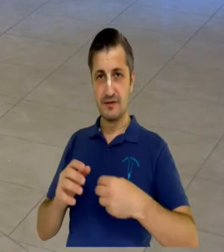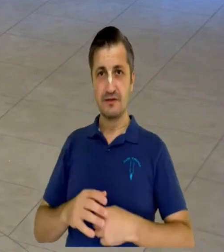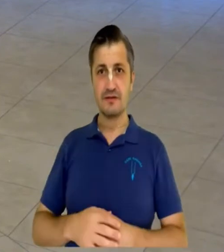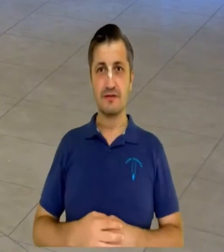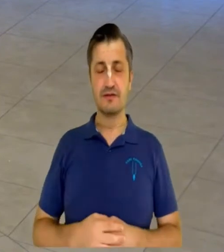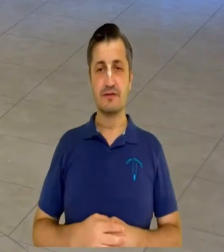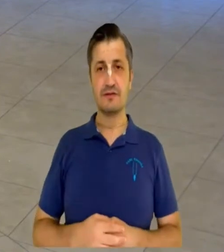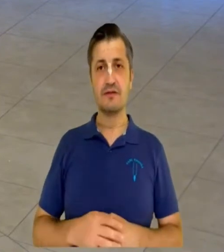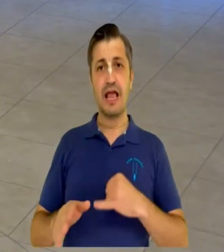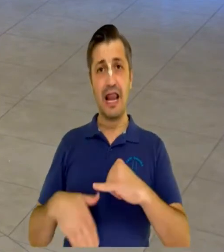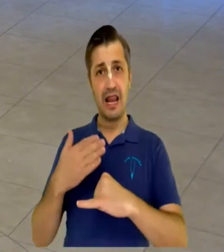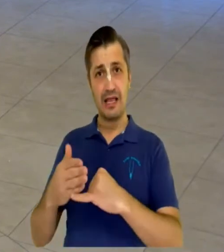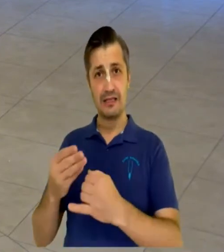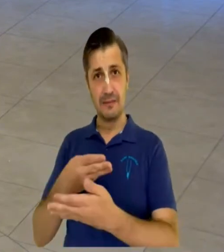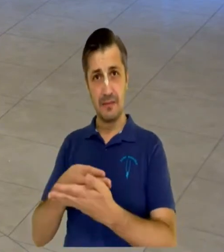about